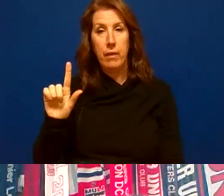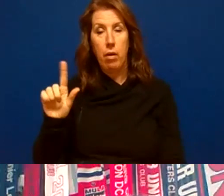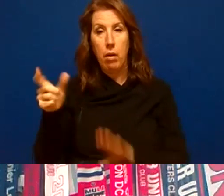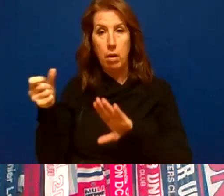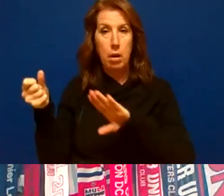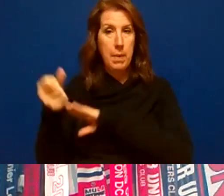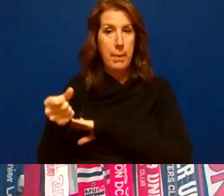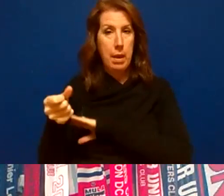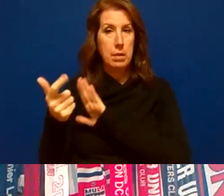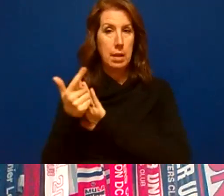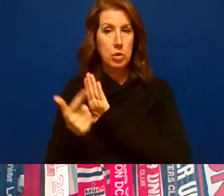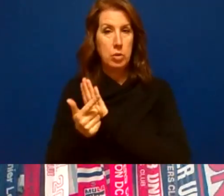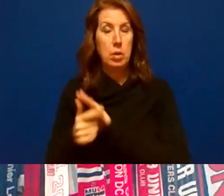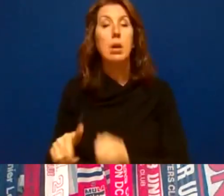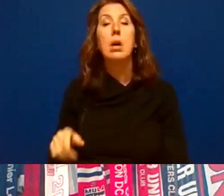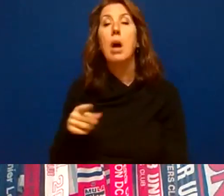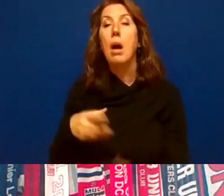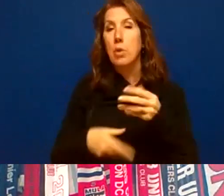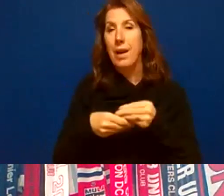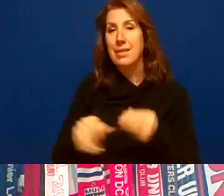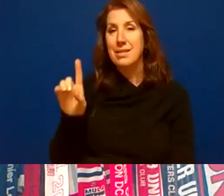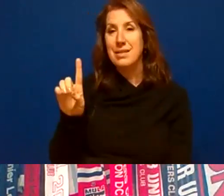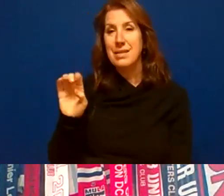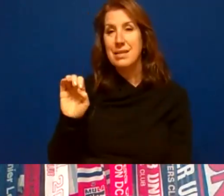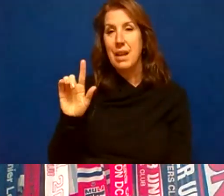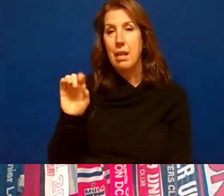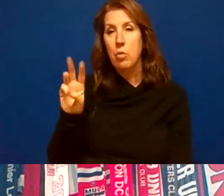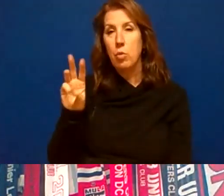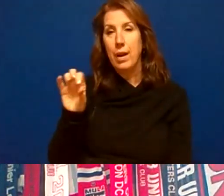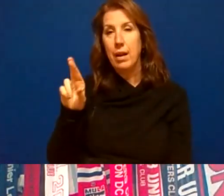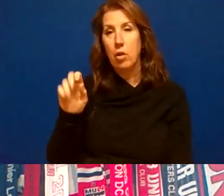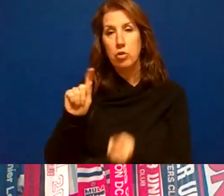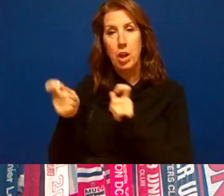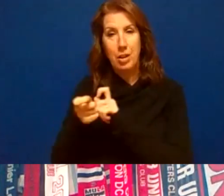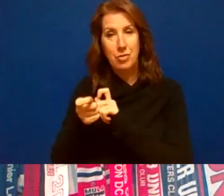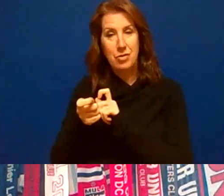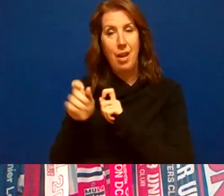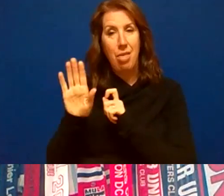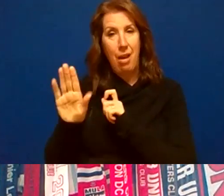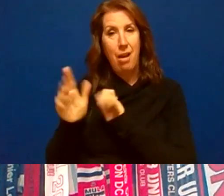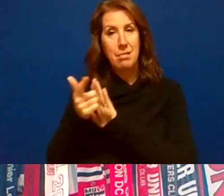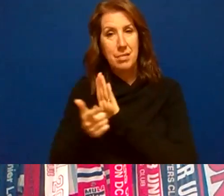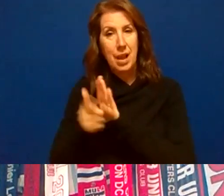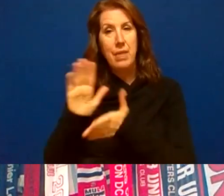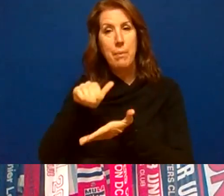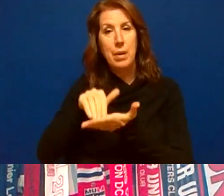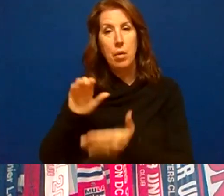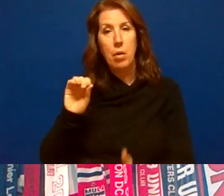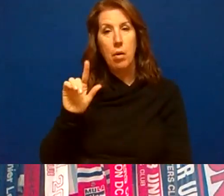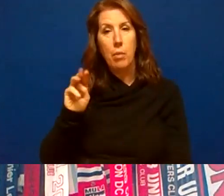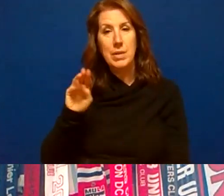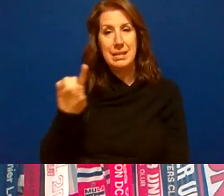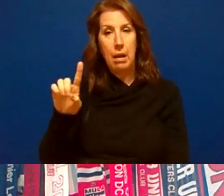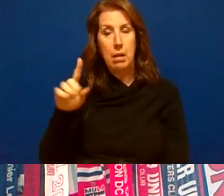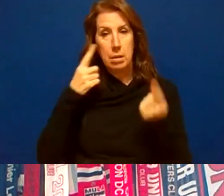just add, Delaware changed its civil commitment statute in the middle of their Olmstead settlement with the Justice Department, because one